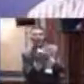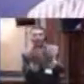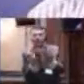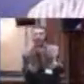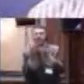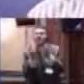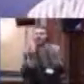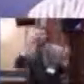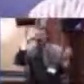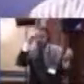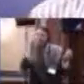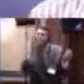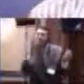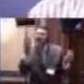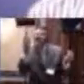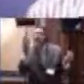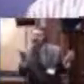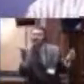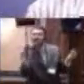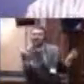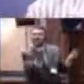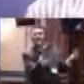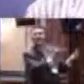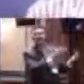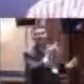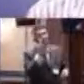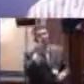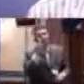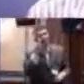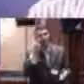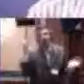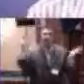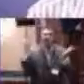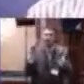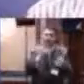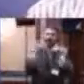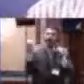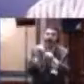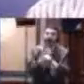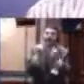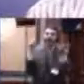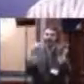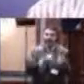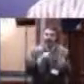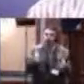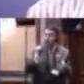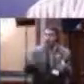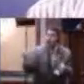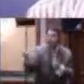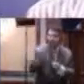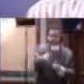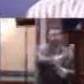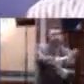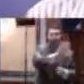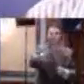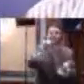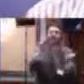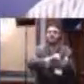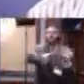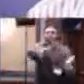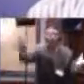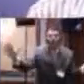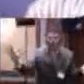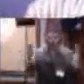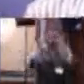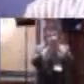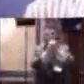feel as we are one nation. So this is why I think that decentralization is of extreme importance, at least